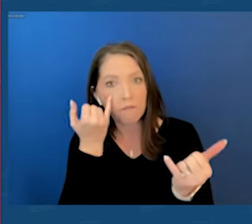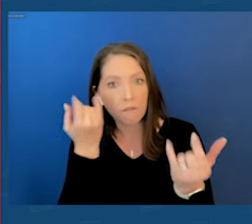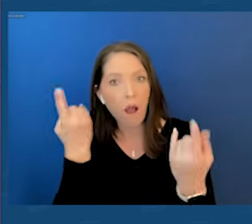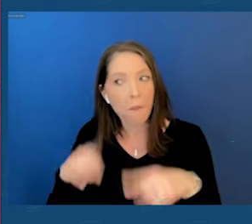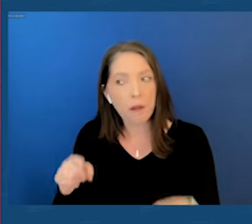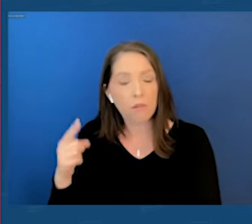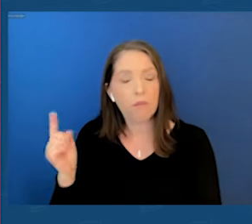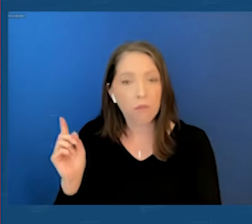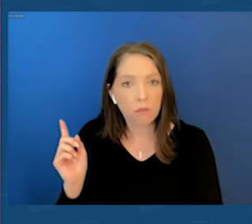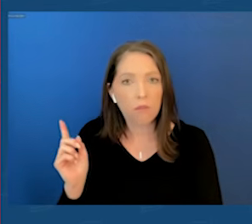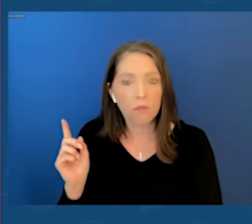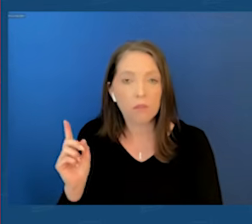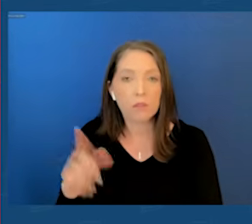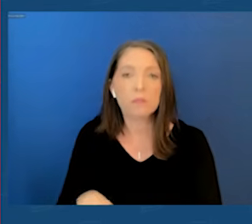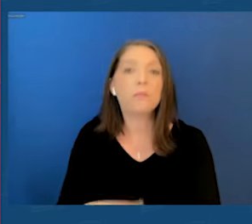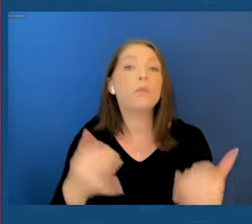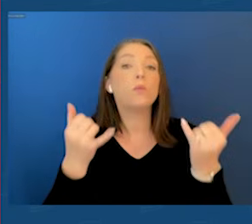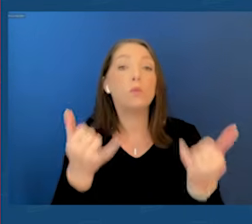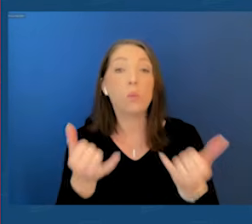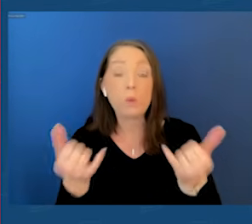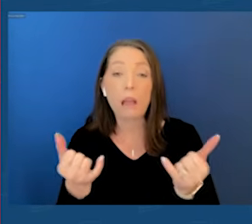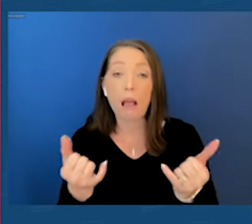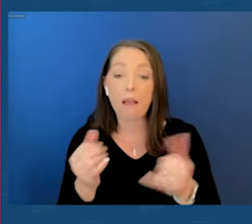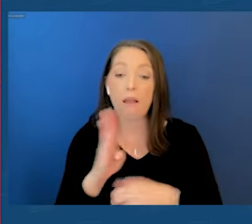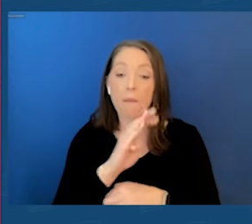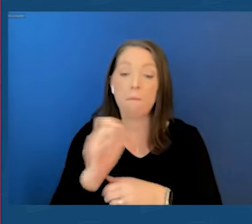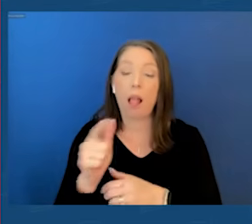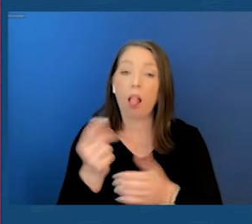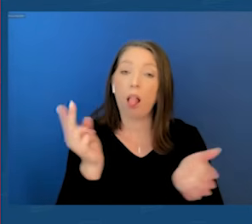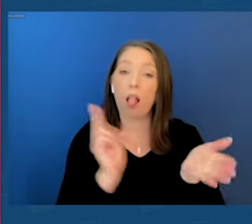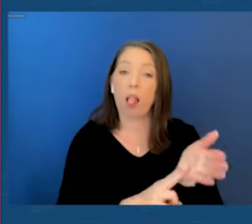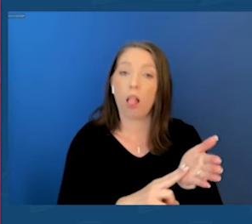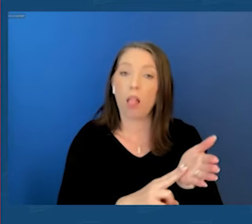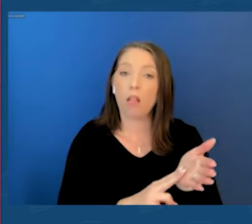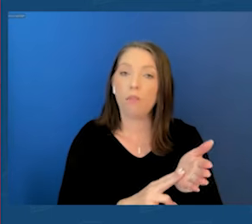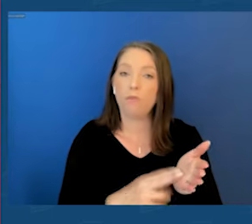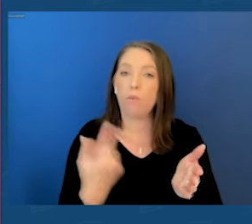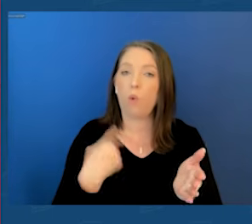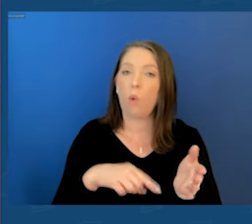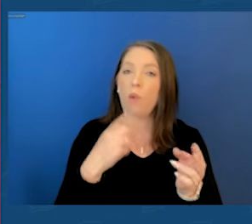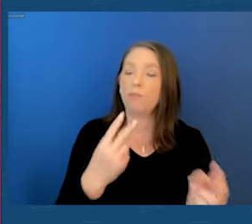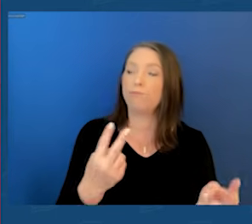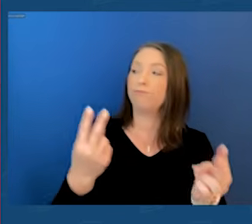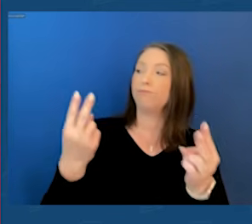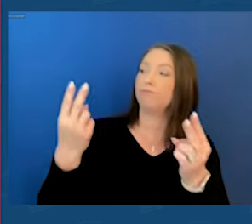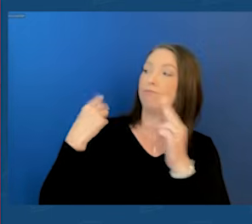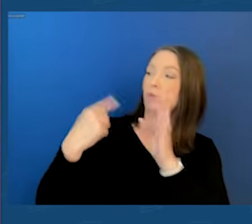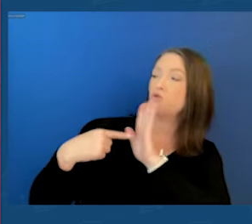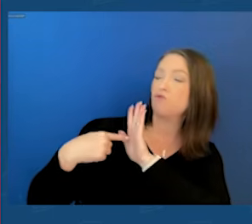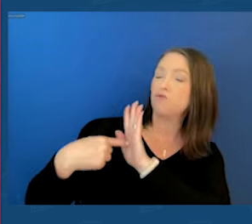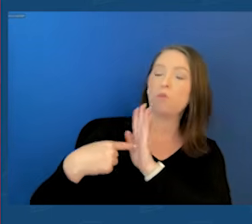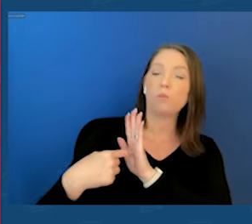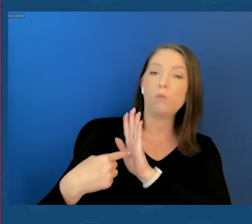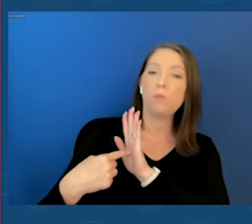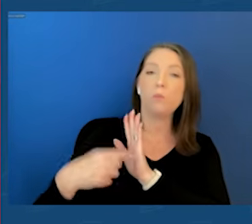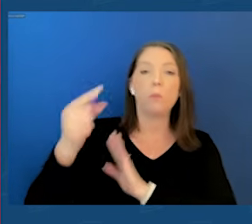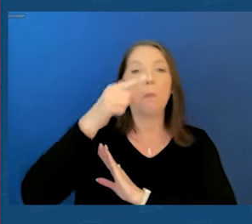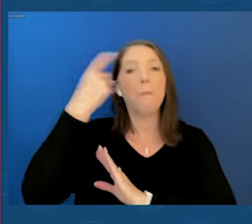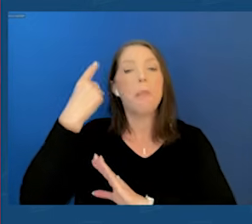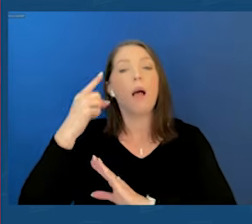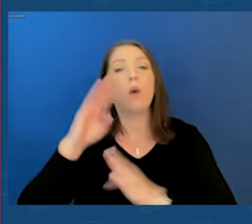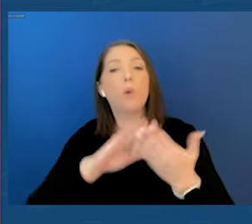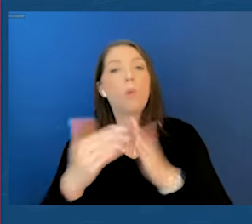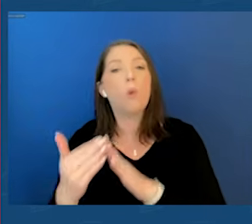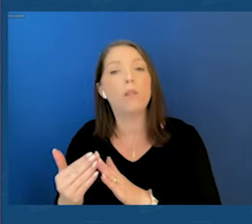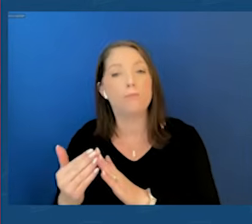Today, with the signing of this legislation, we signal to the descendants of enslaved New Yorkers and to the Black community as a whole that